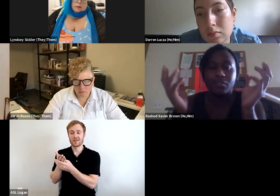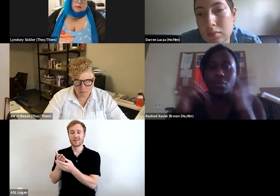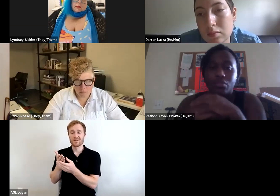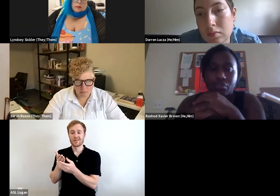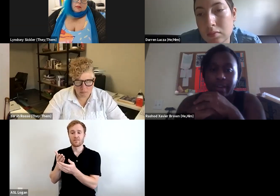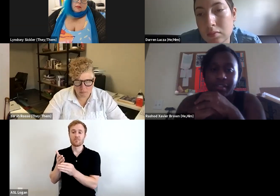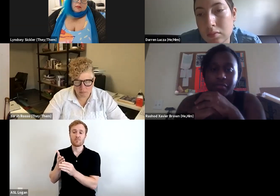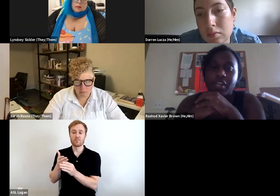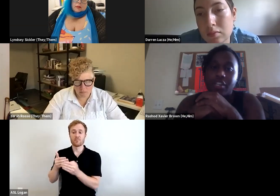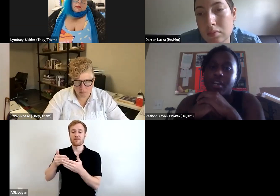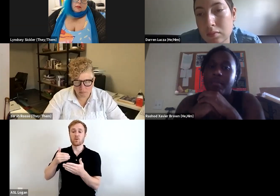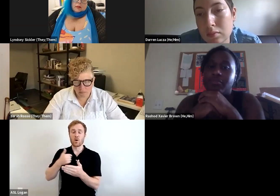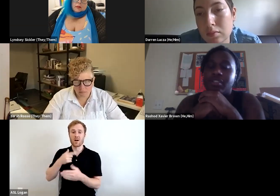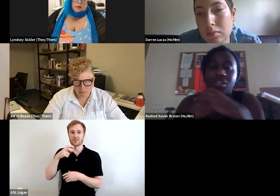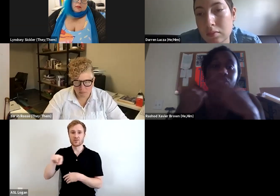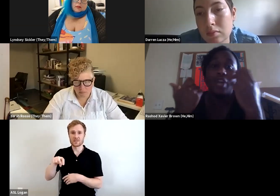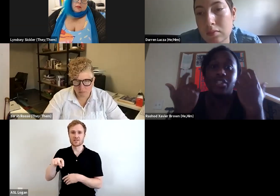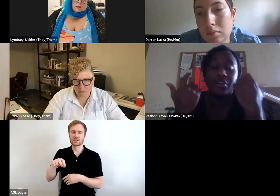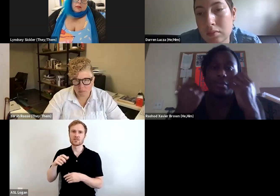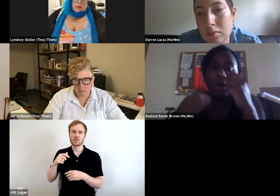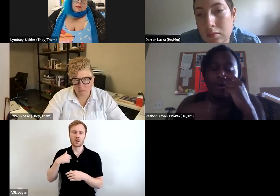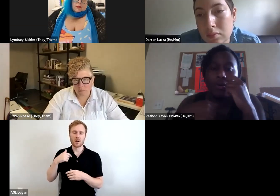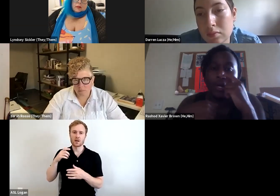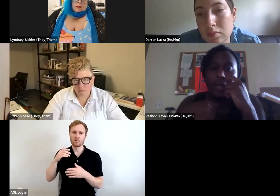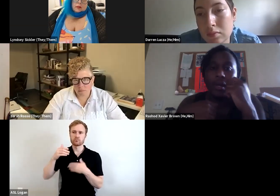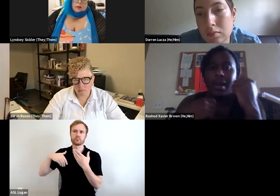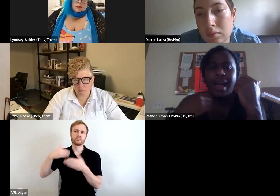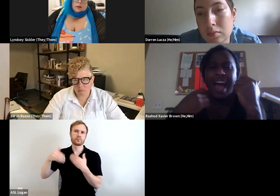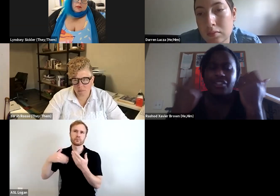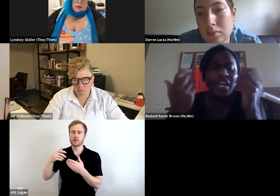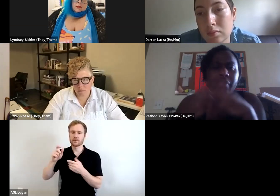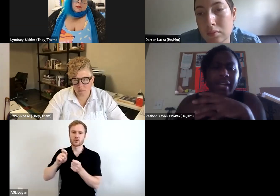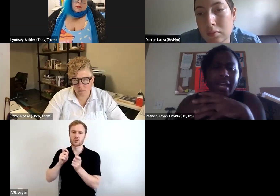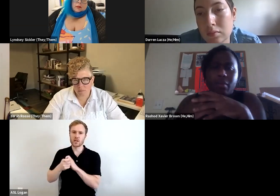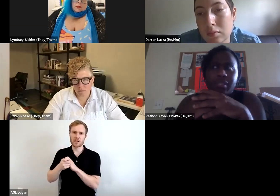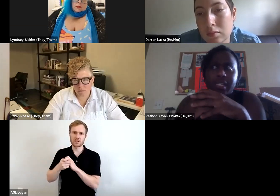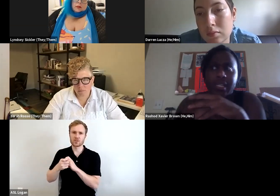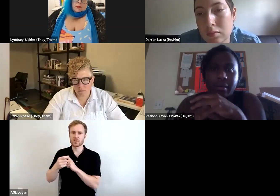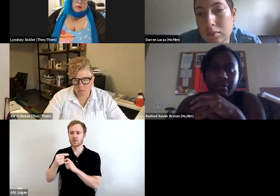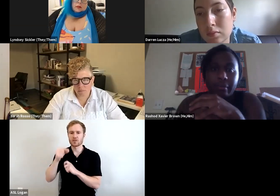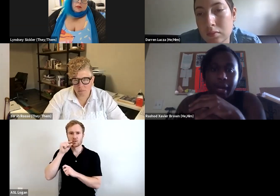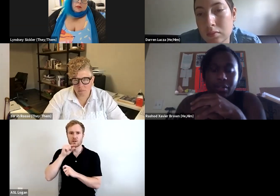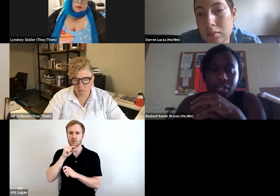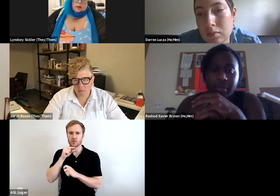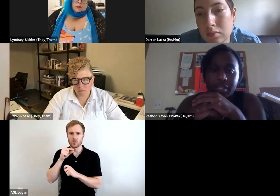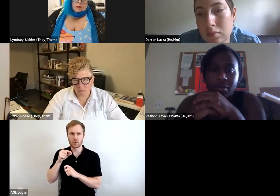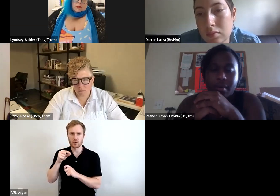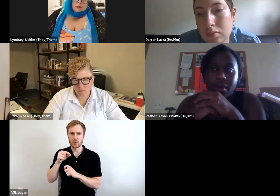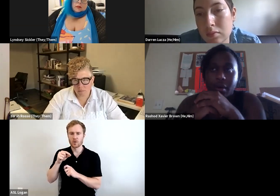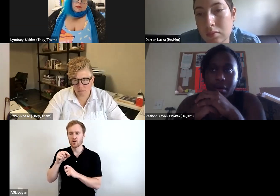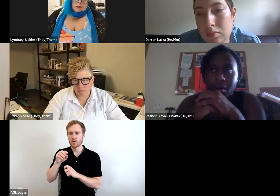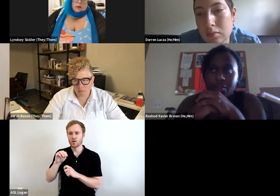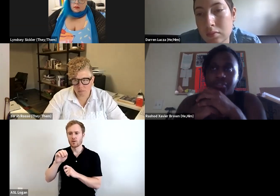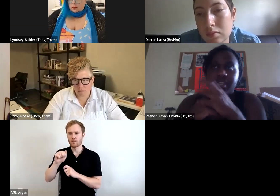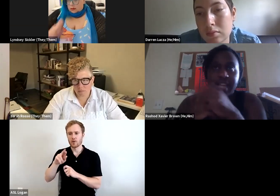all this whole charades of changing just a gender marker on it. I could change my name, it was easy, but I couldn't change my gender